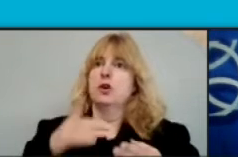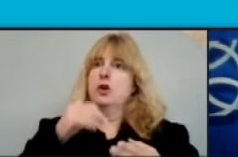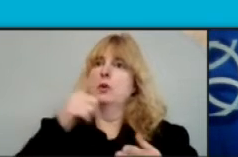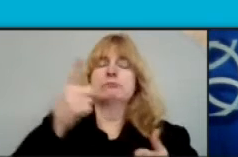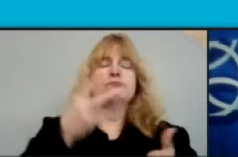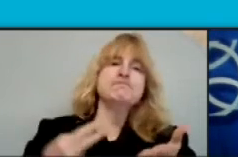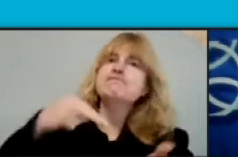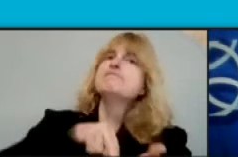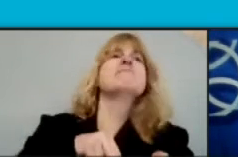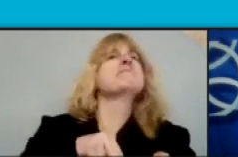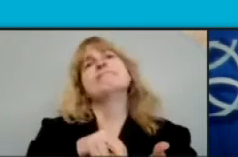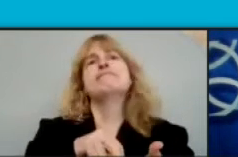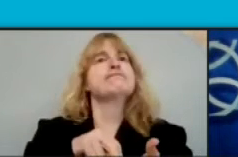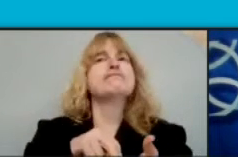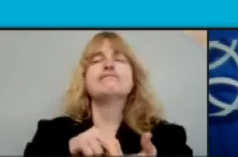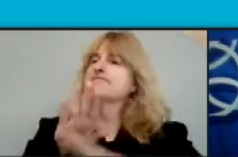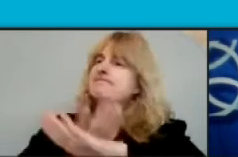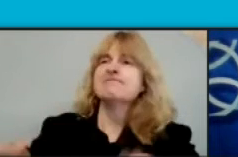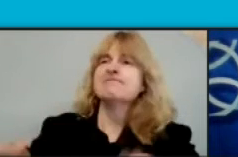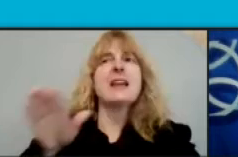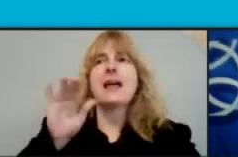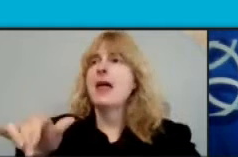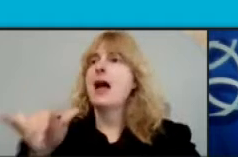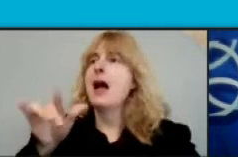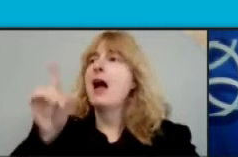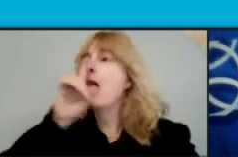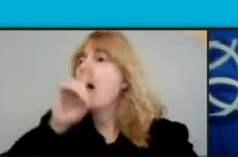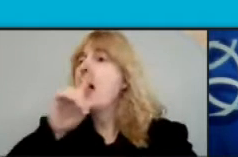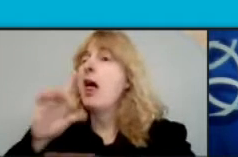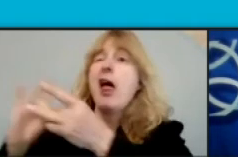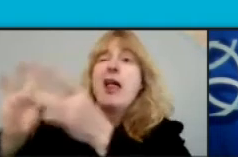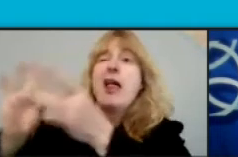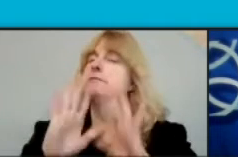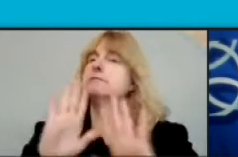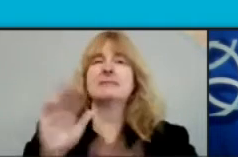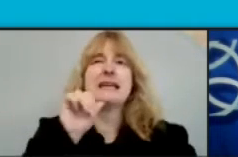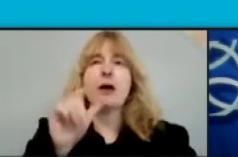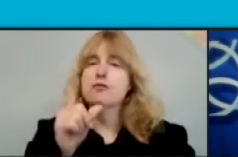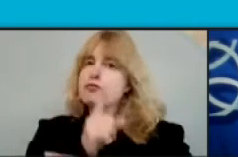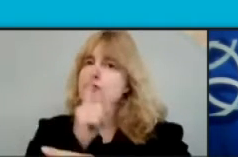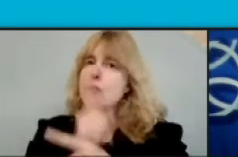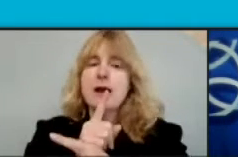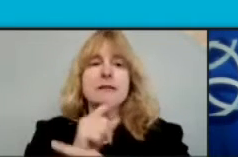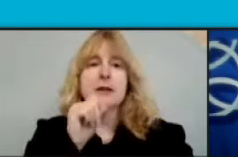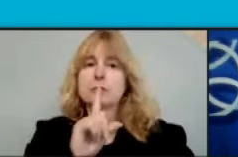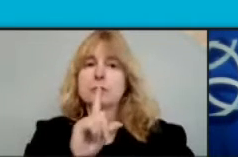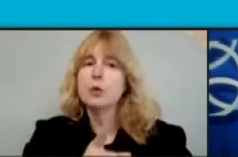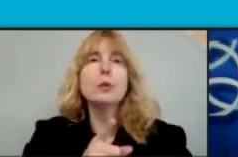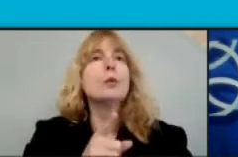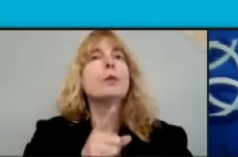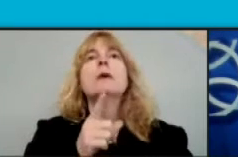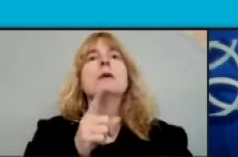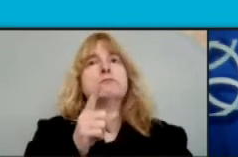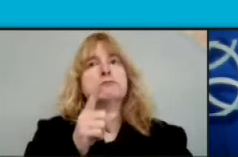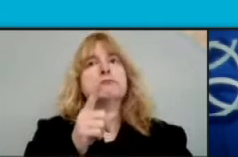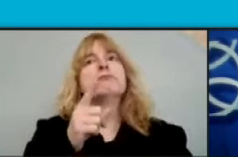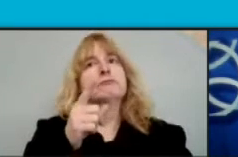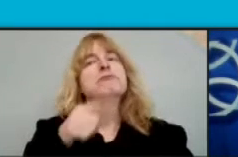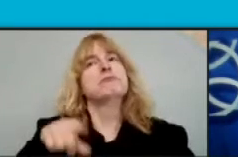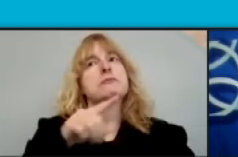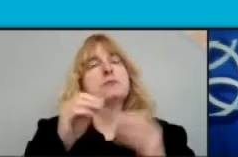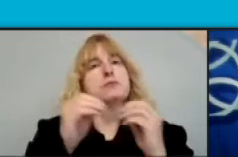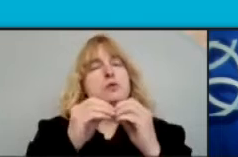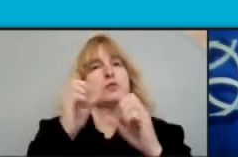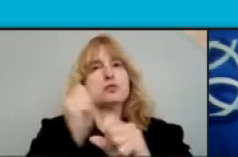the truth before this terrible event and stood even stronger